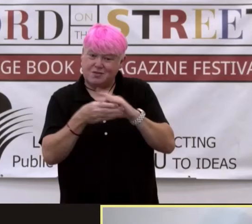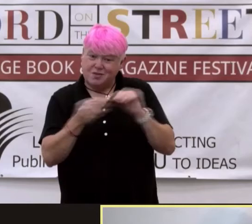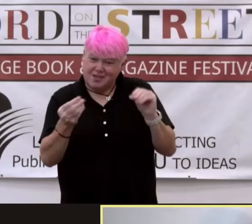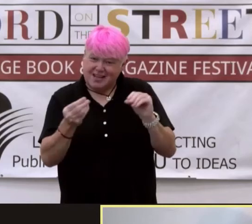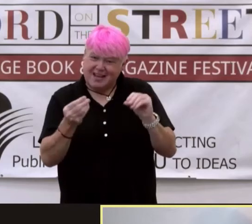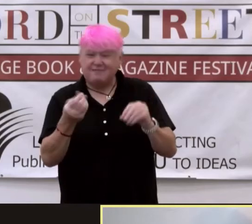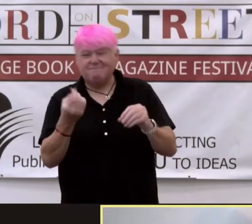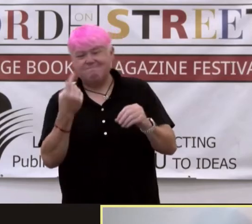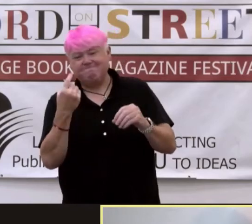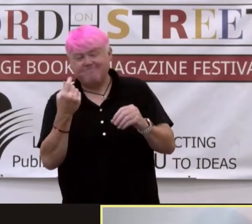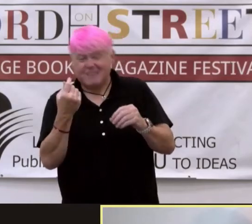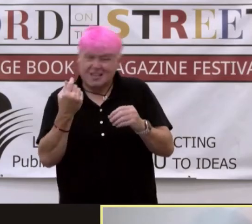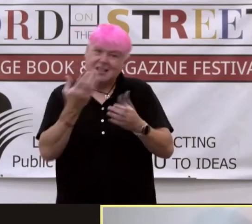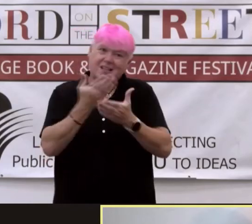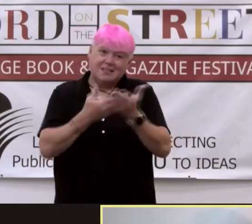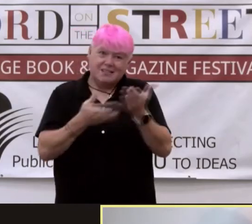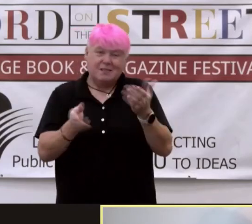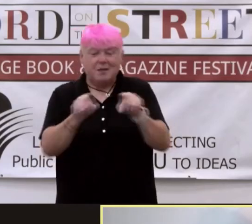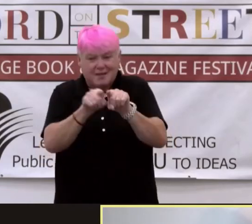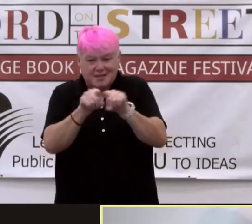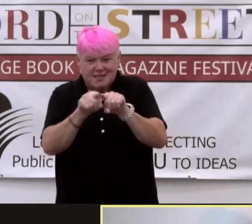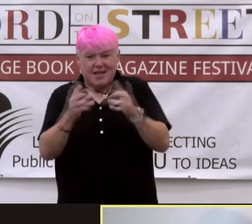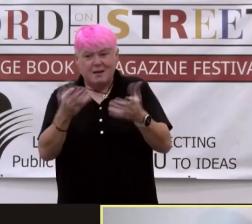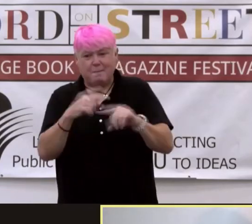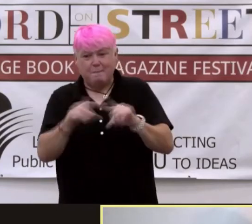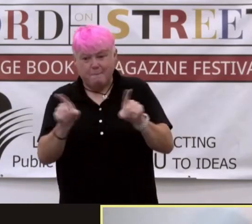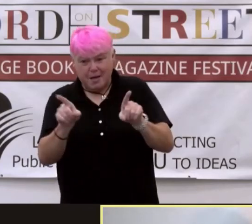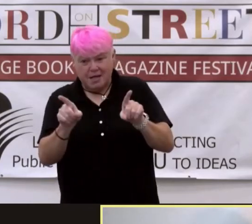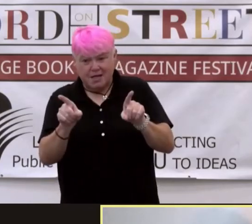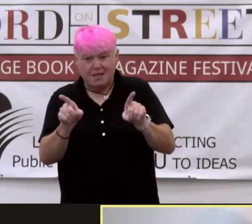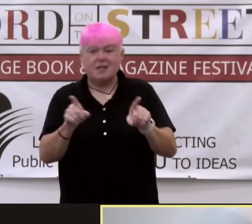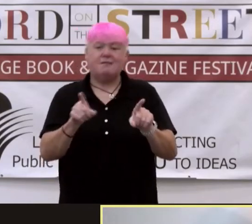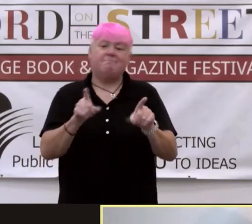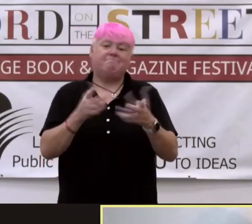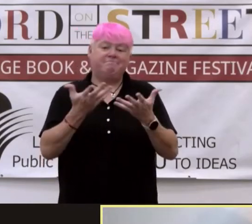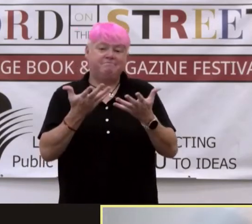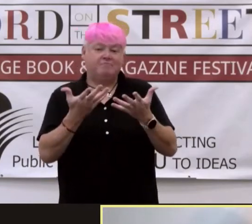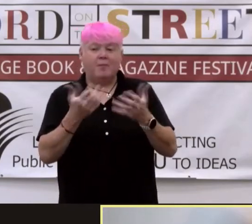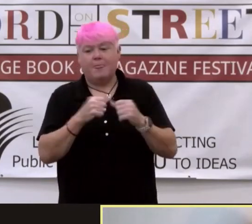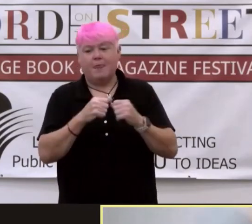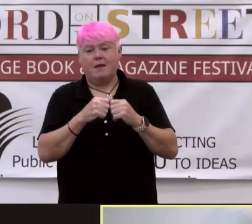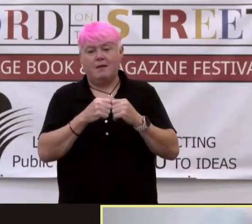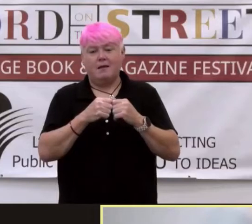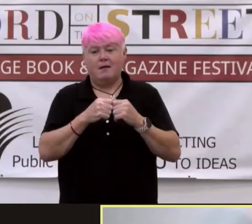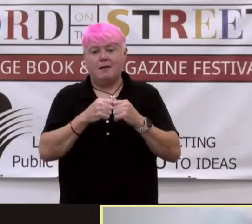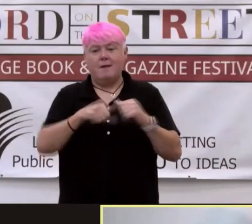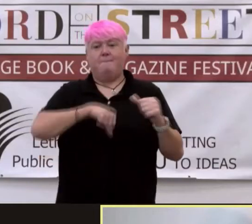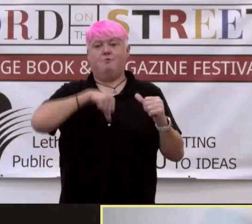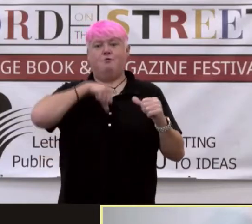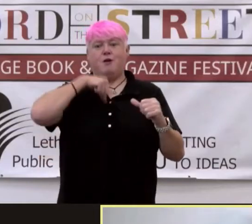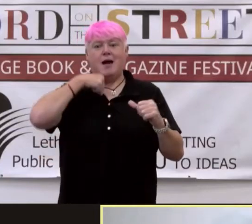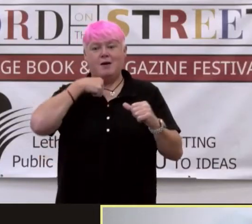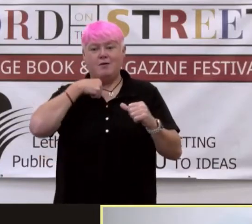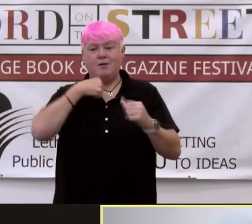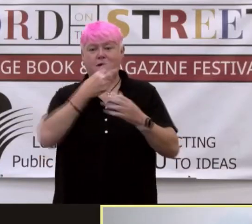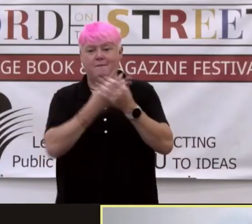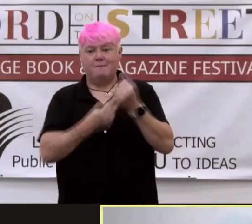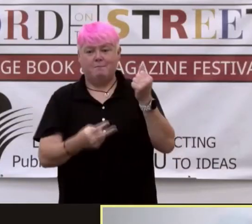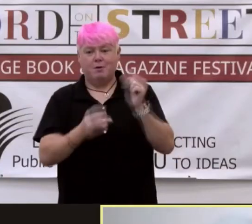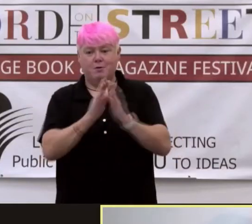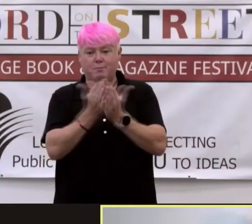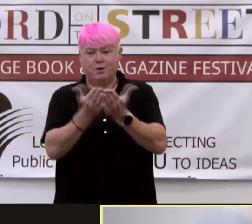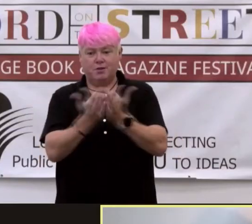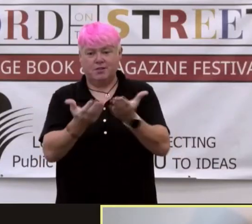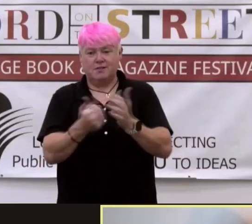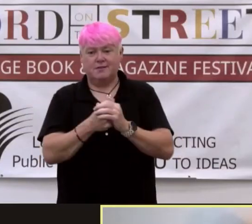It was a process, and it had a lot of untangling to it, but I'm really proud of both of these books. I don't think I answered that question very well,